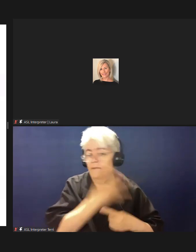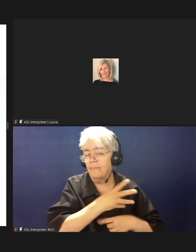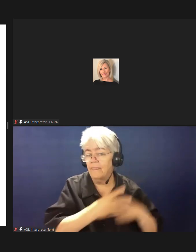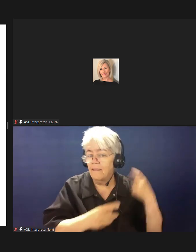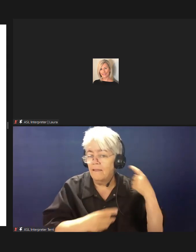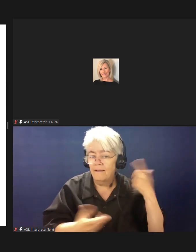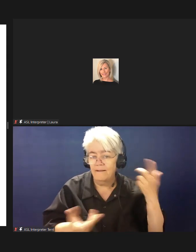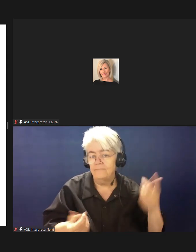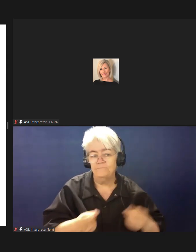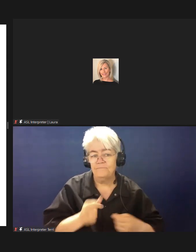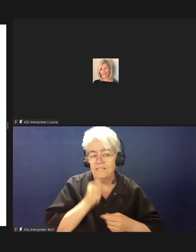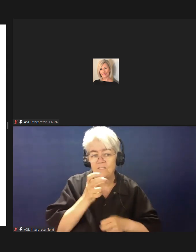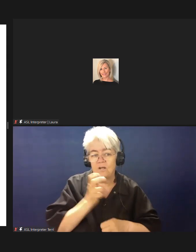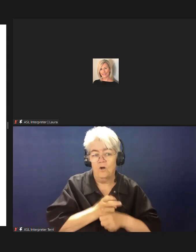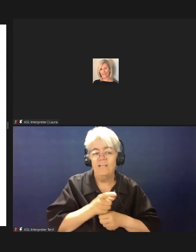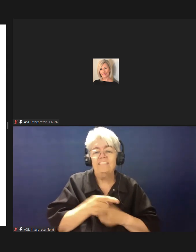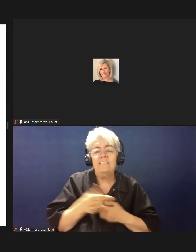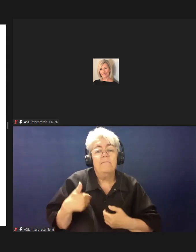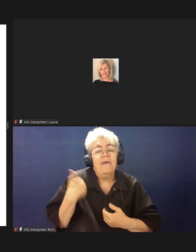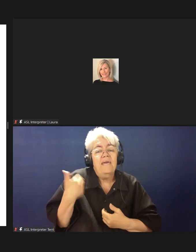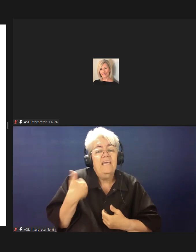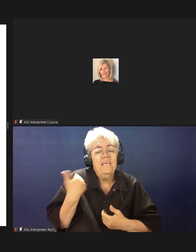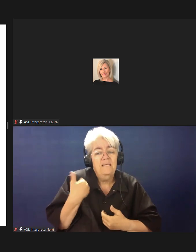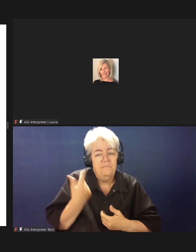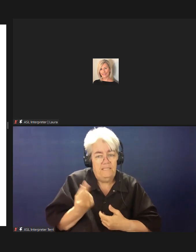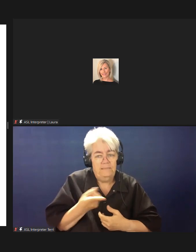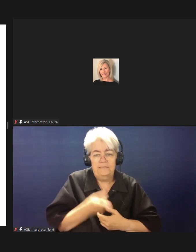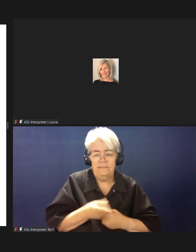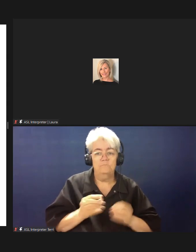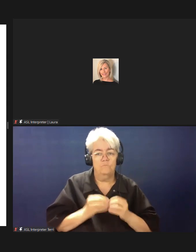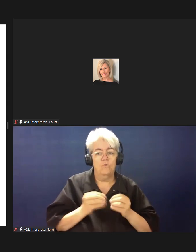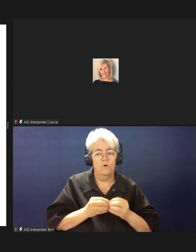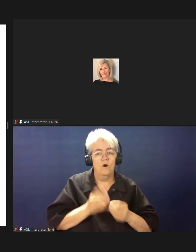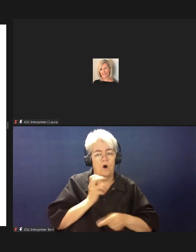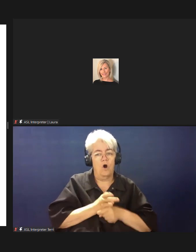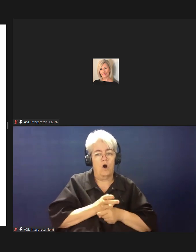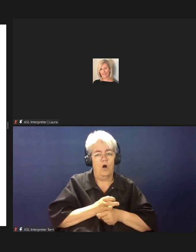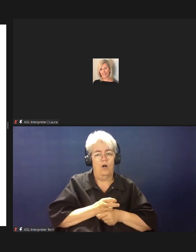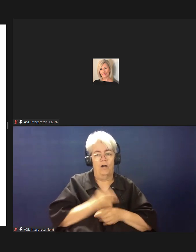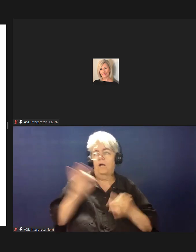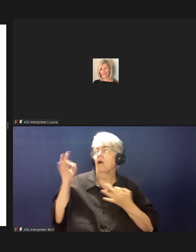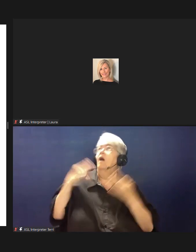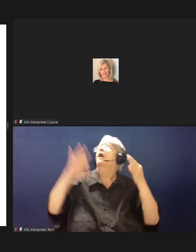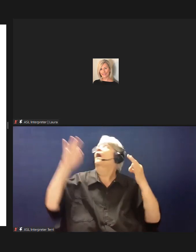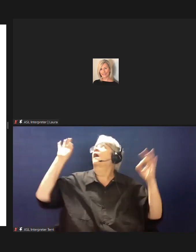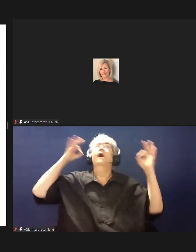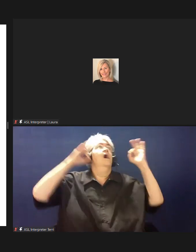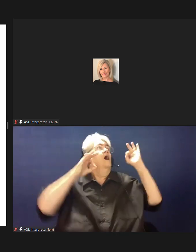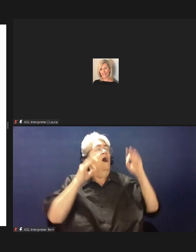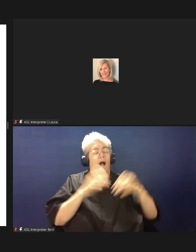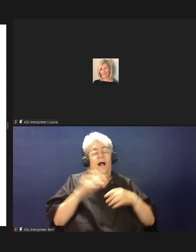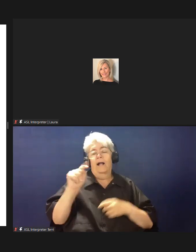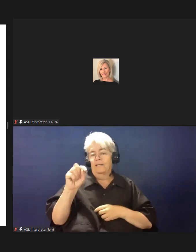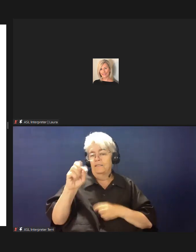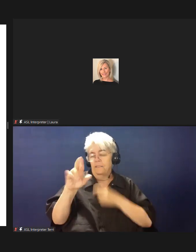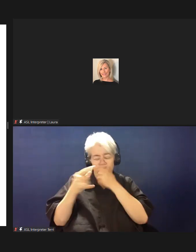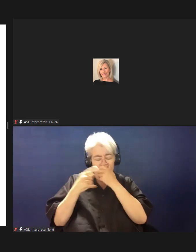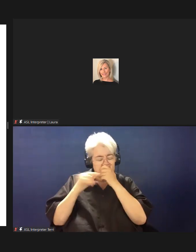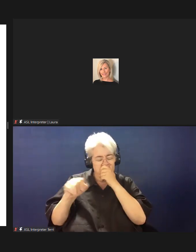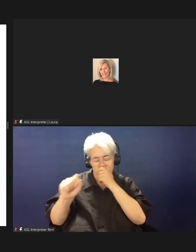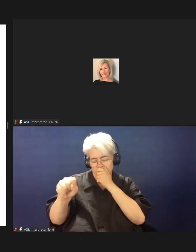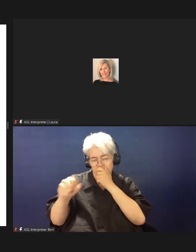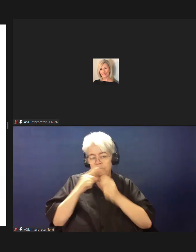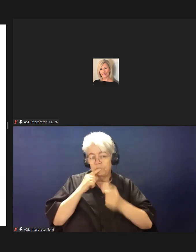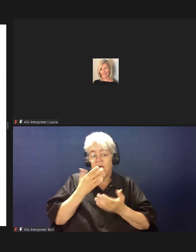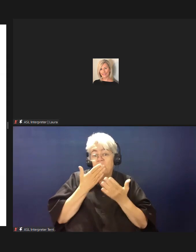not difficult. It's these littler children that are more difficult. Yeah, they are. So having some good